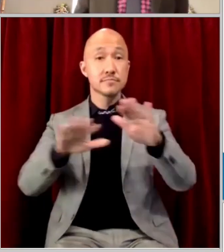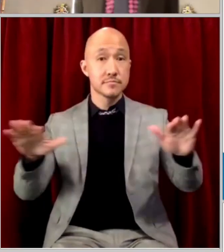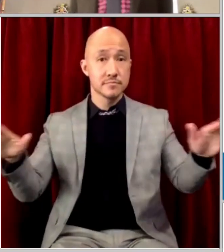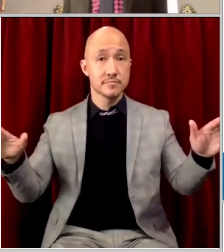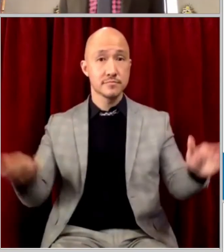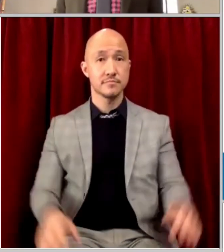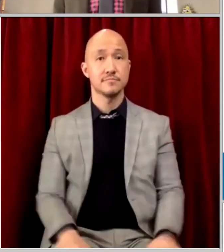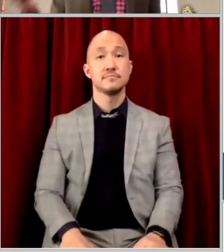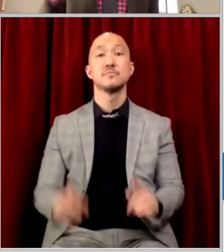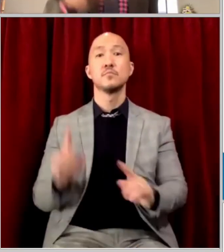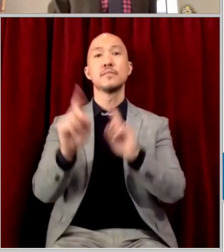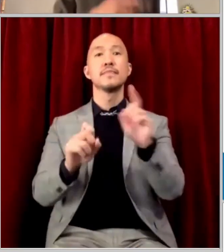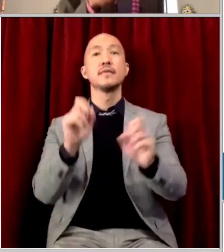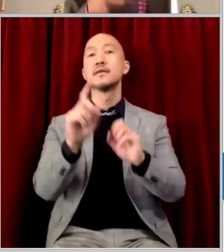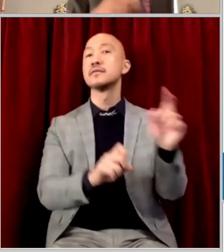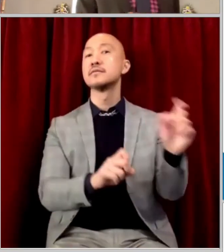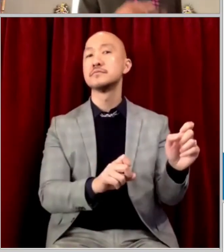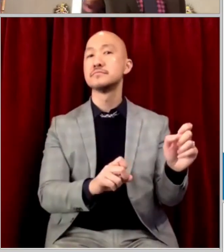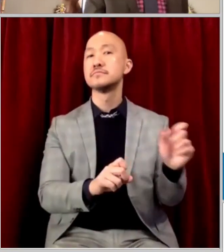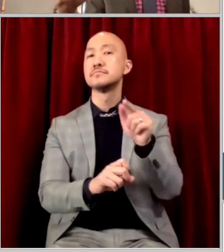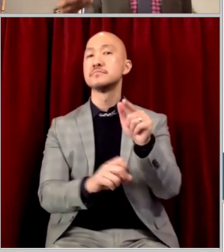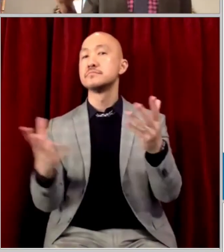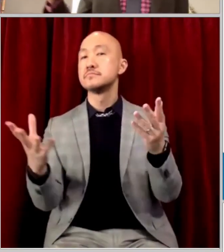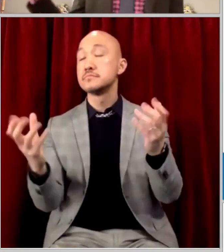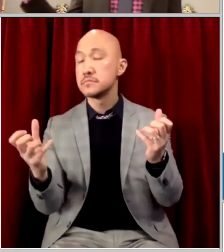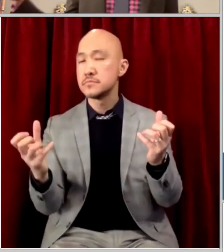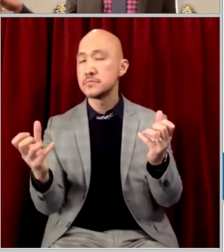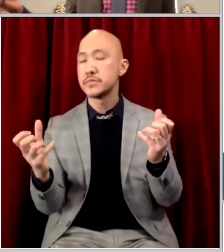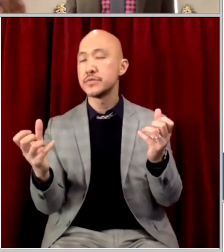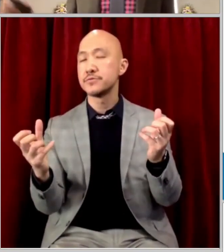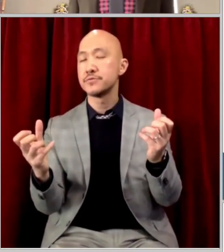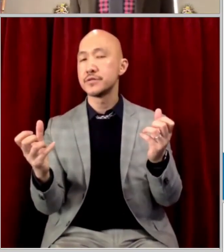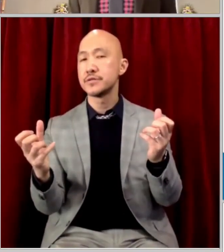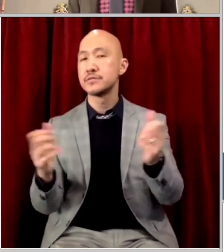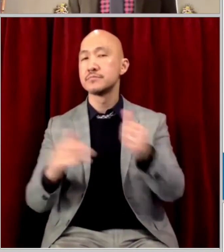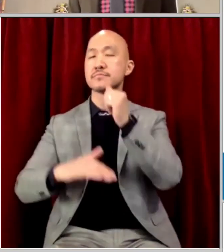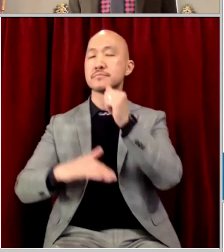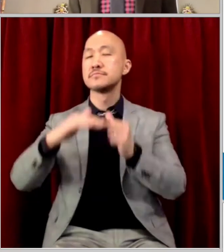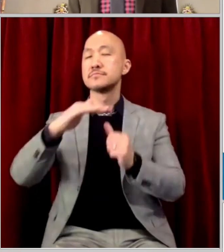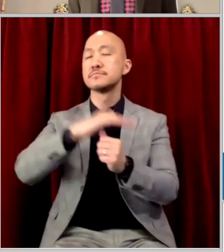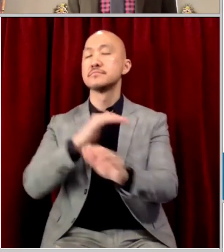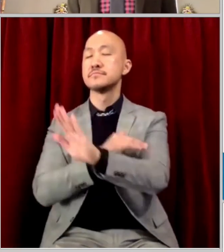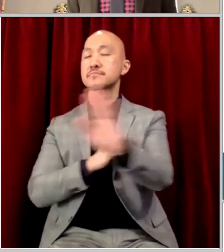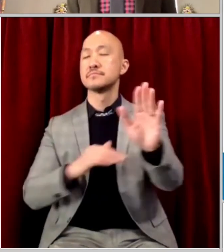to be extinguished? Do you want to be someone who is no longer salty?